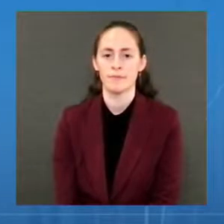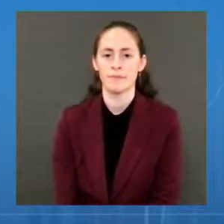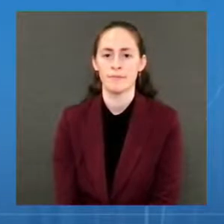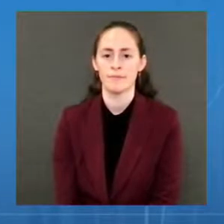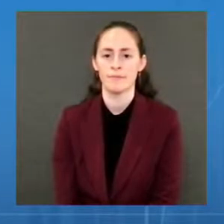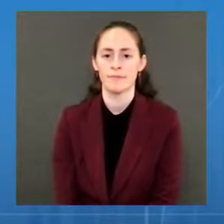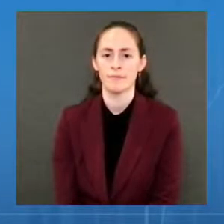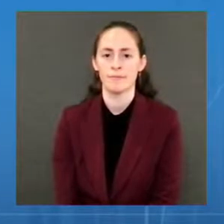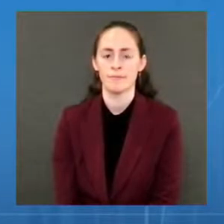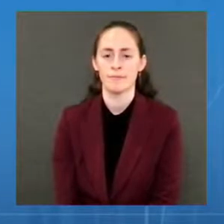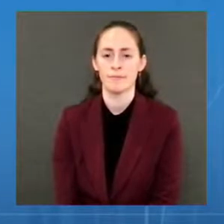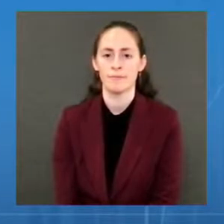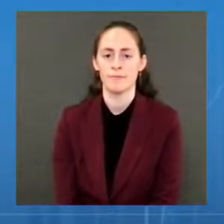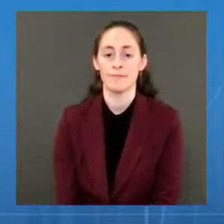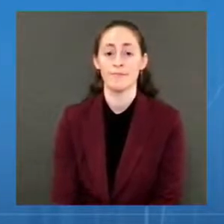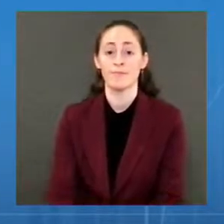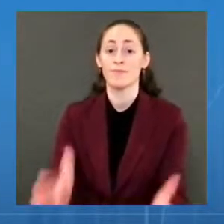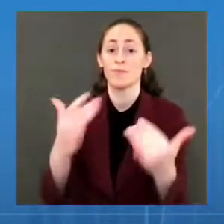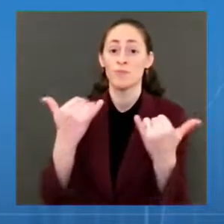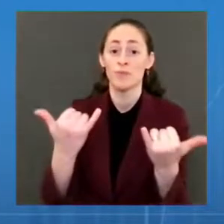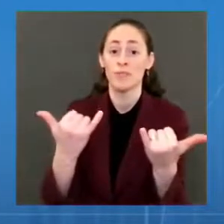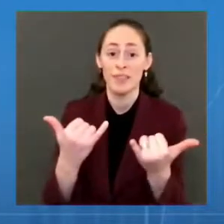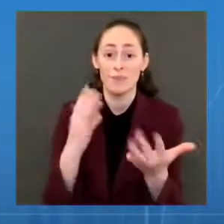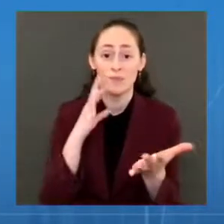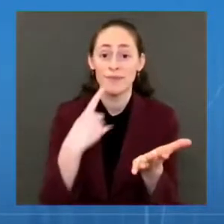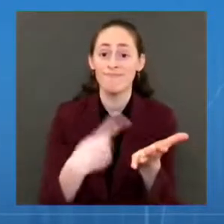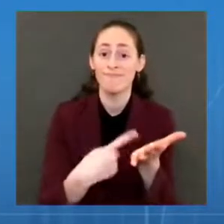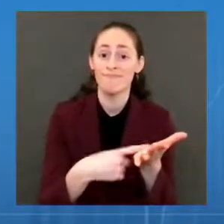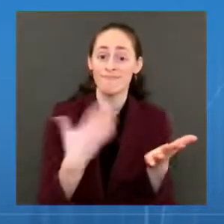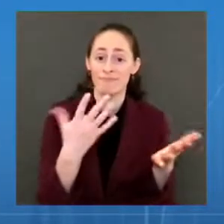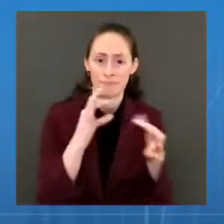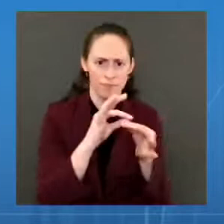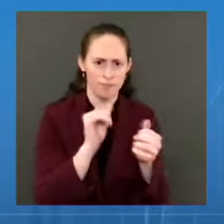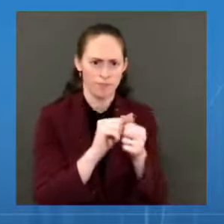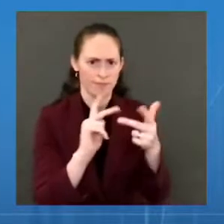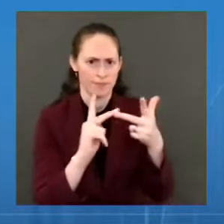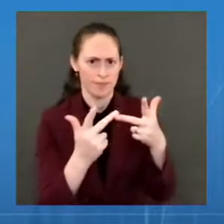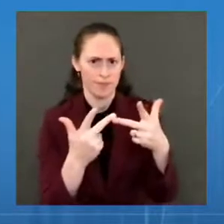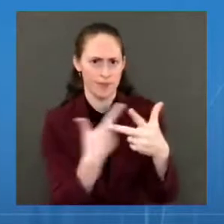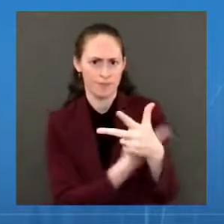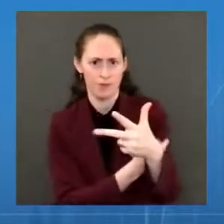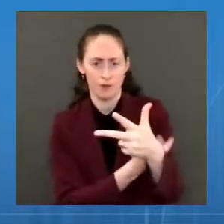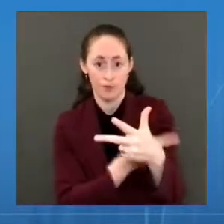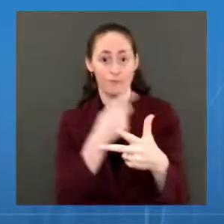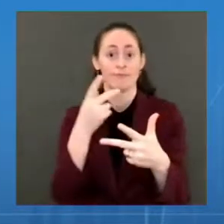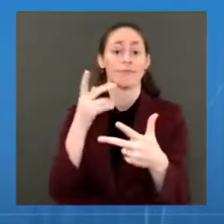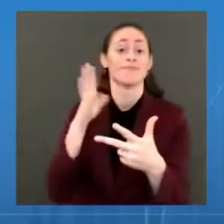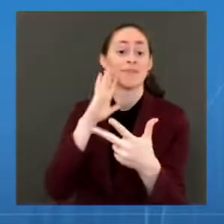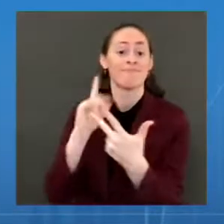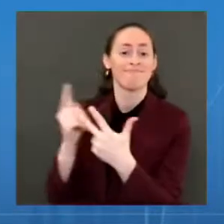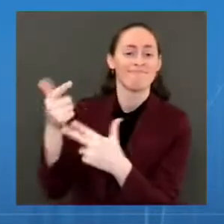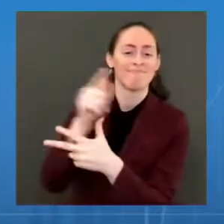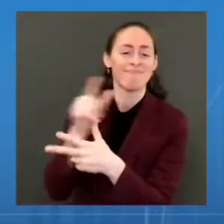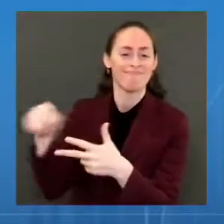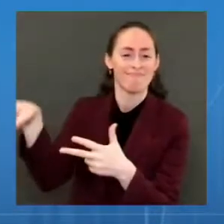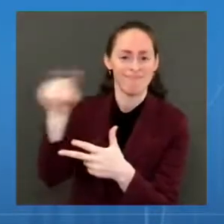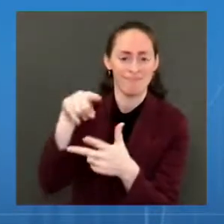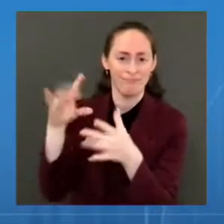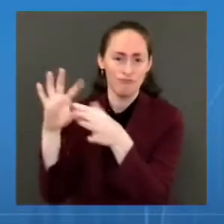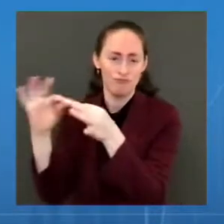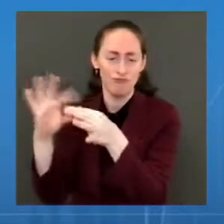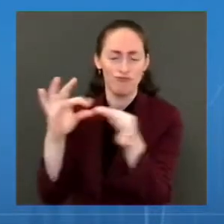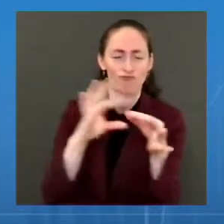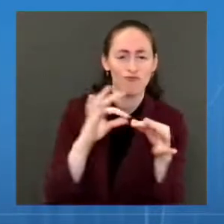Today we'll focus on booster shots, and we'll start with Drs. Walensky and Fauci, and then I'll provide an operations update.